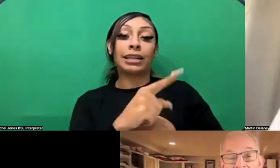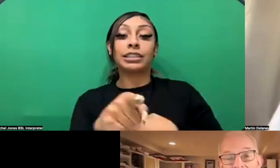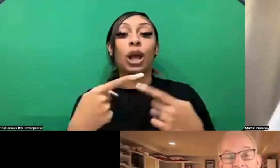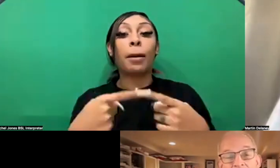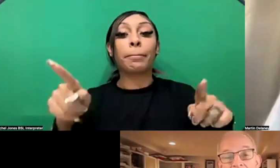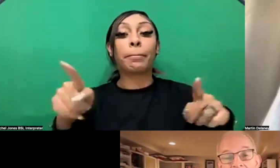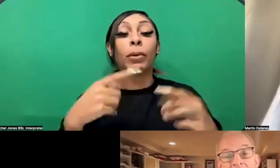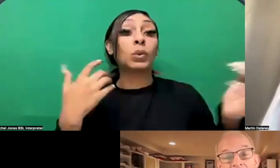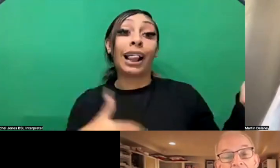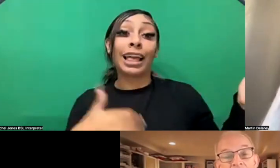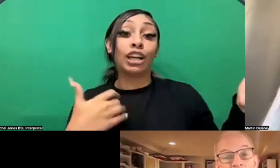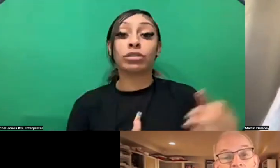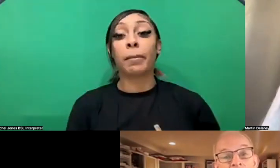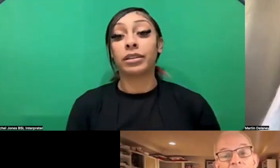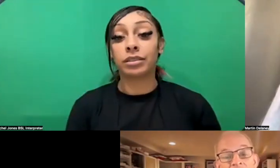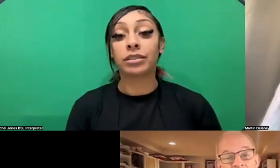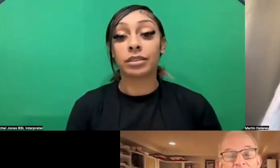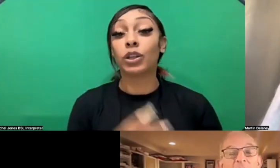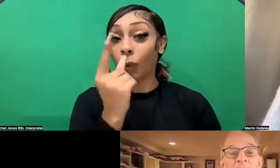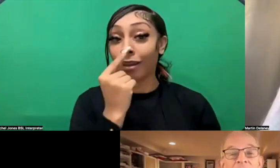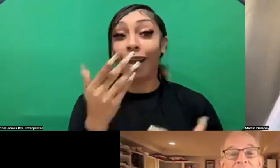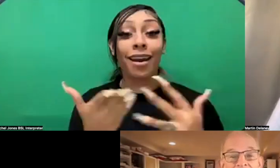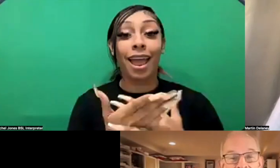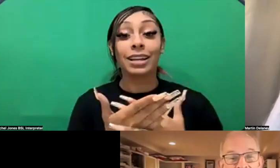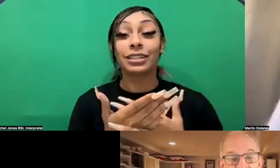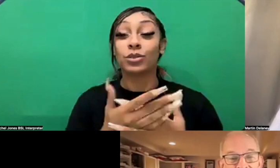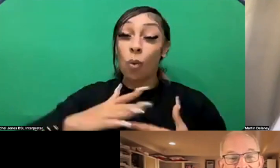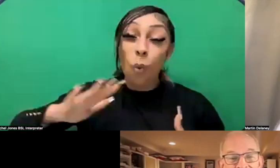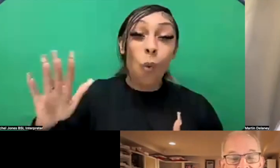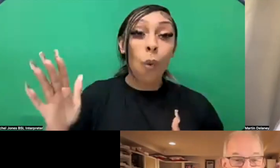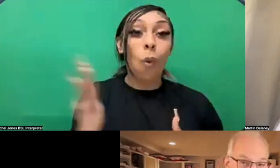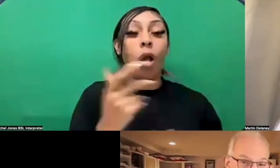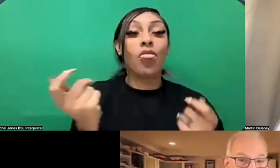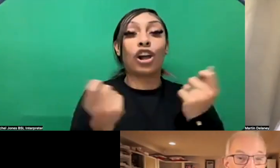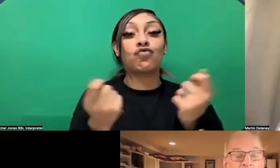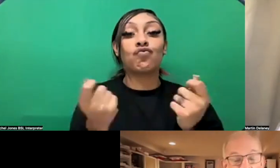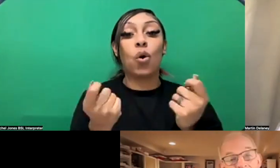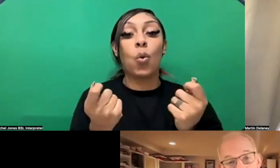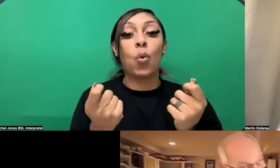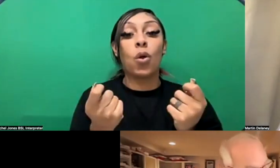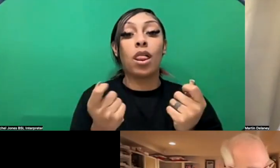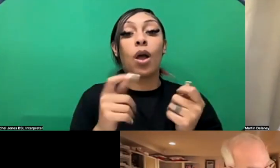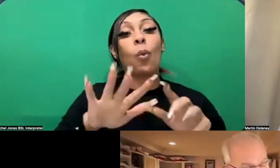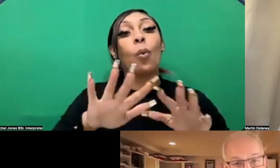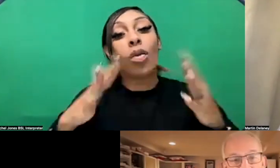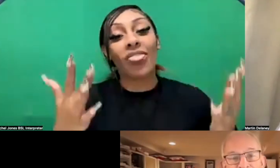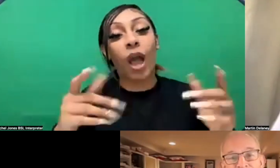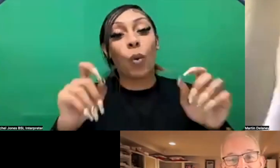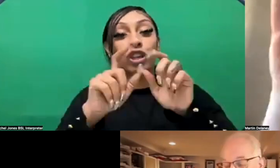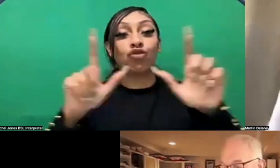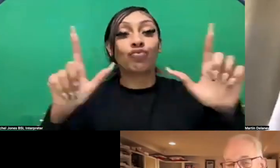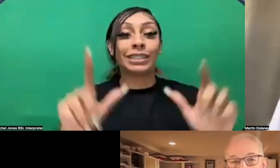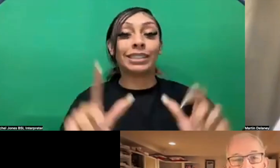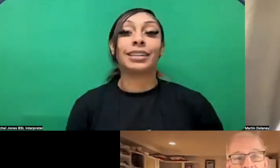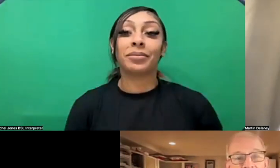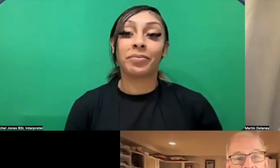can actually access all the deep controls in LinnStrument, but without a screen.